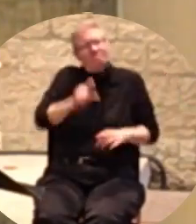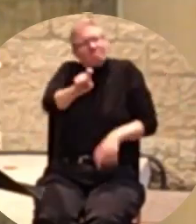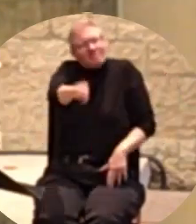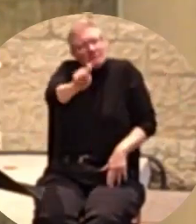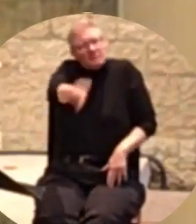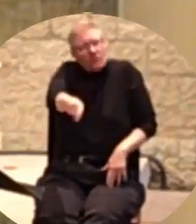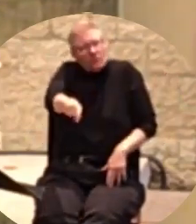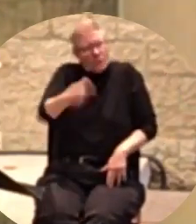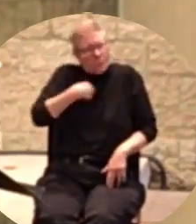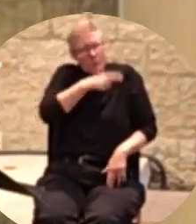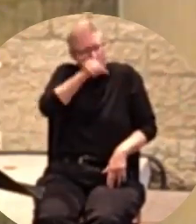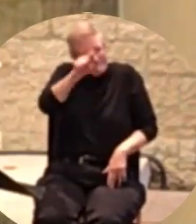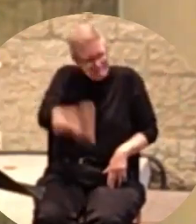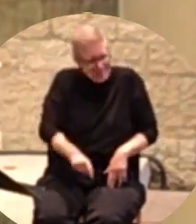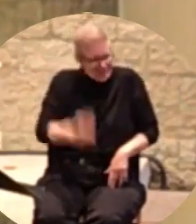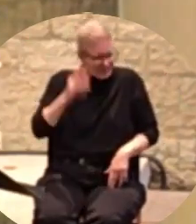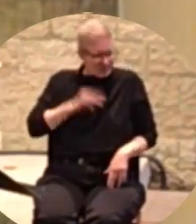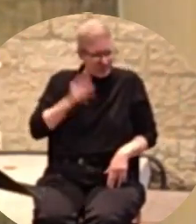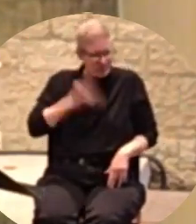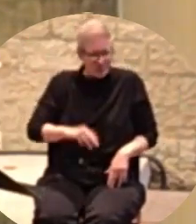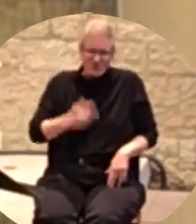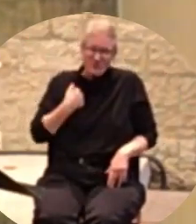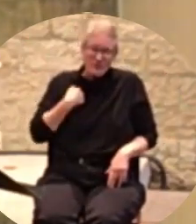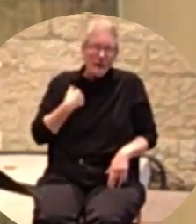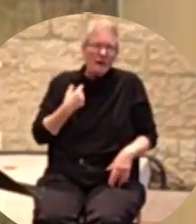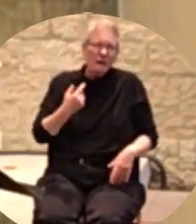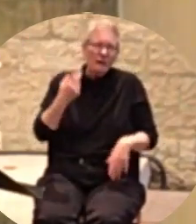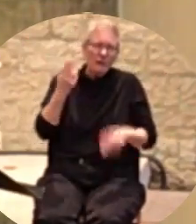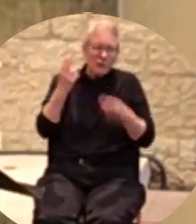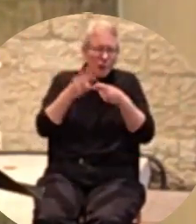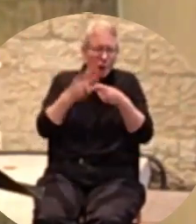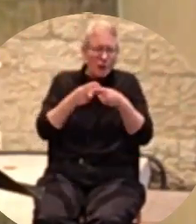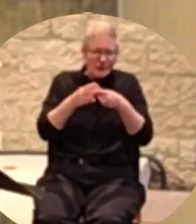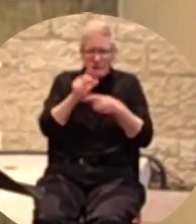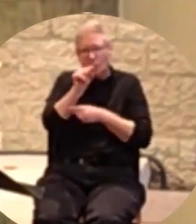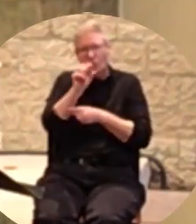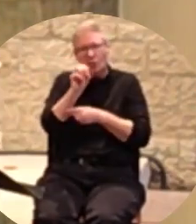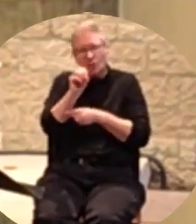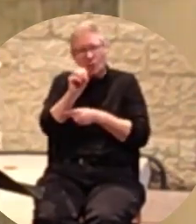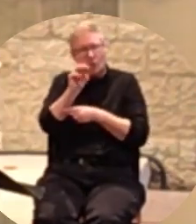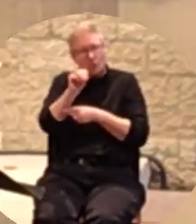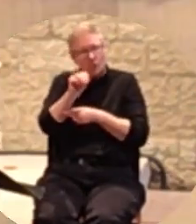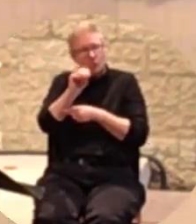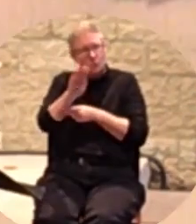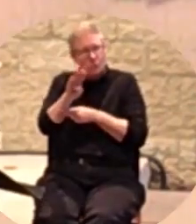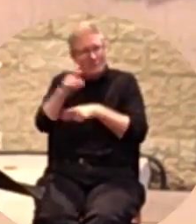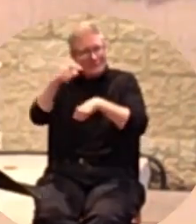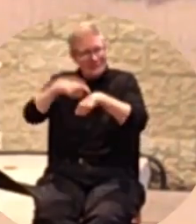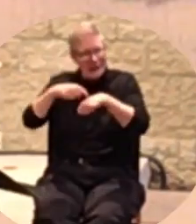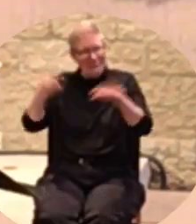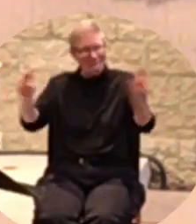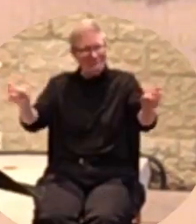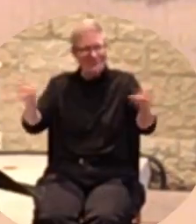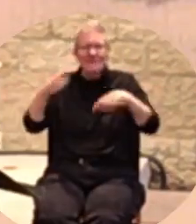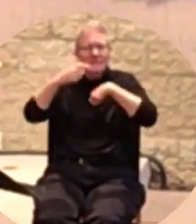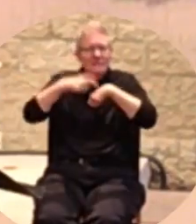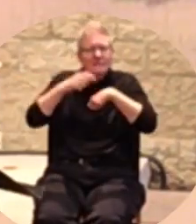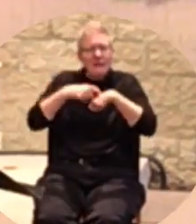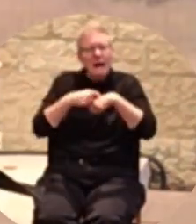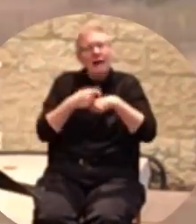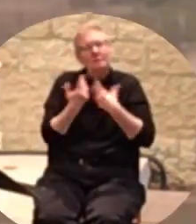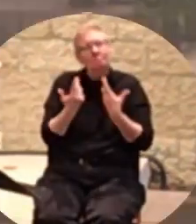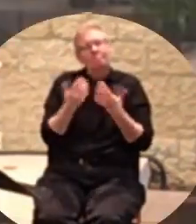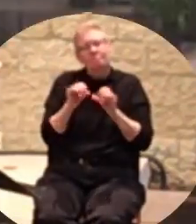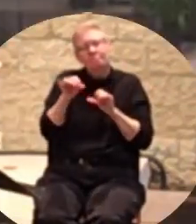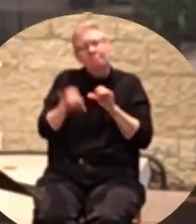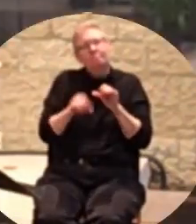as tomb time, that we spend in the tomb. This Lenten season, I was